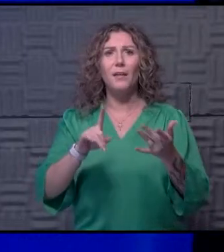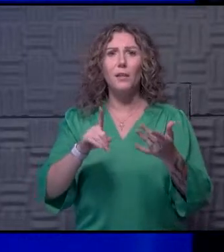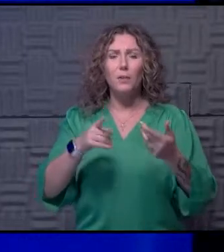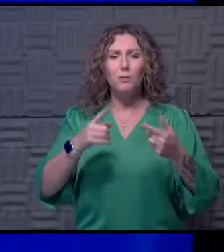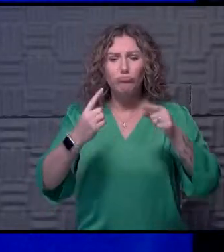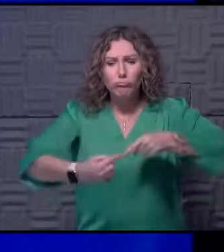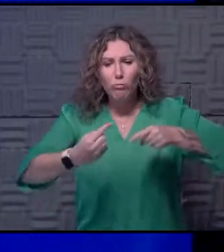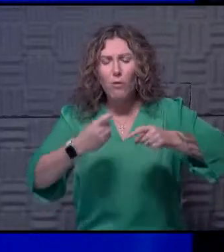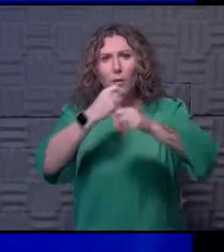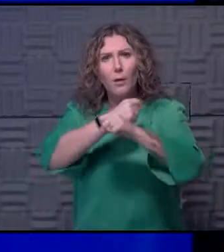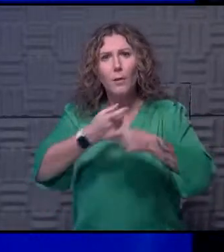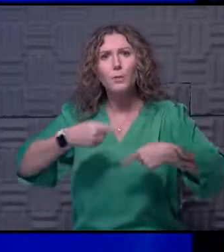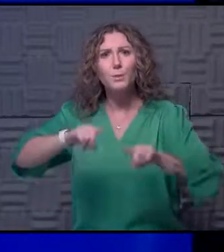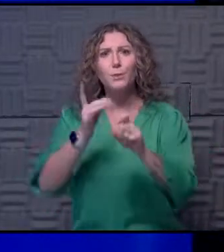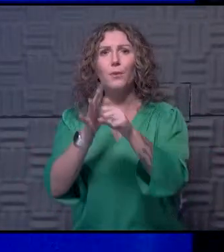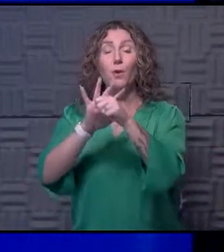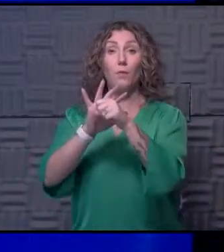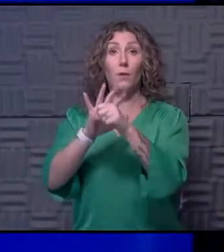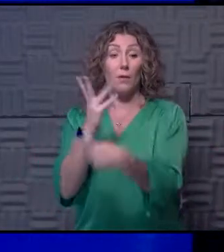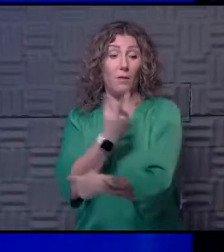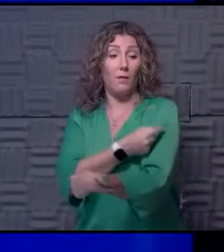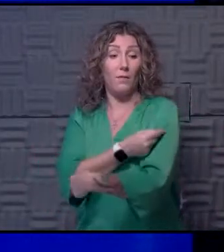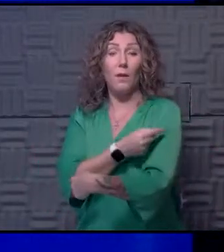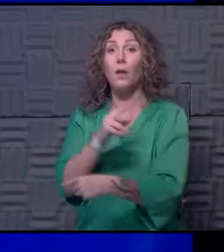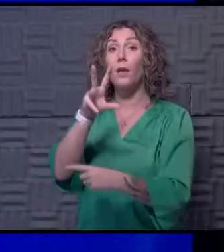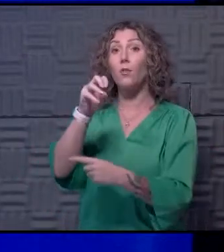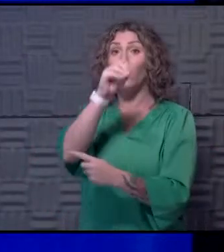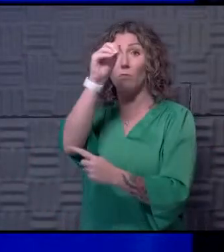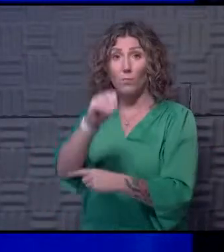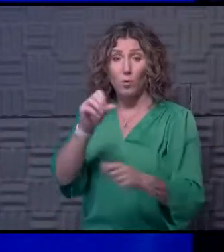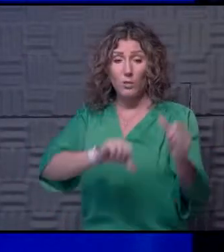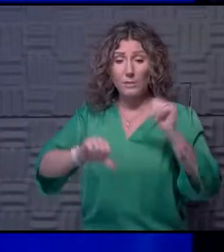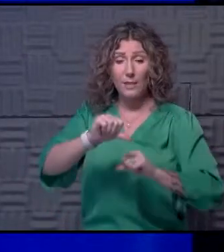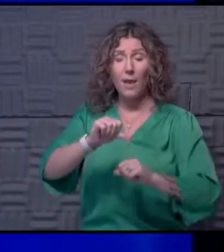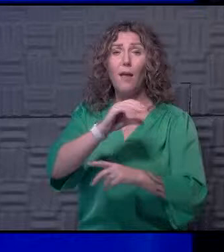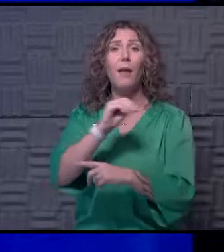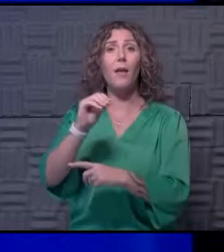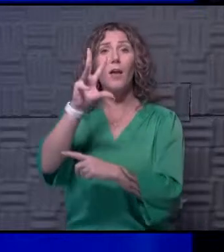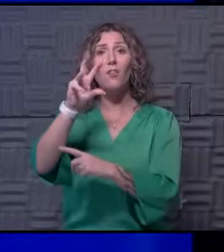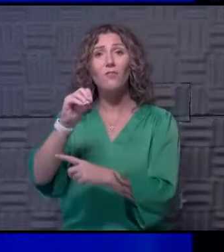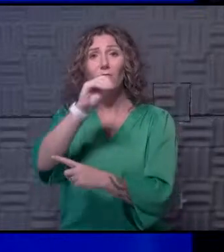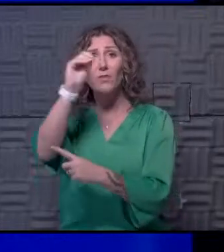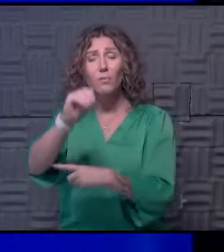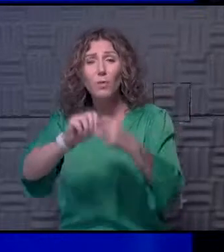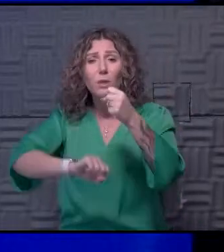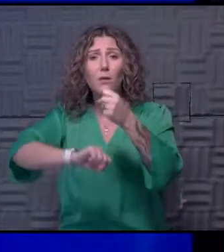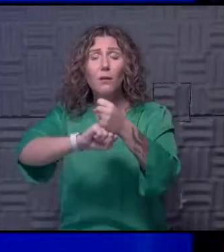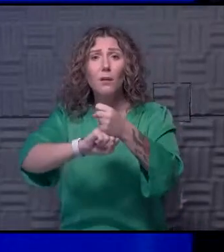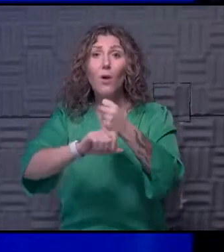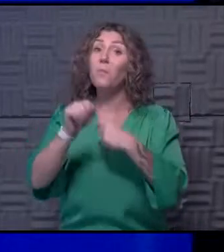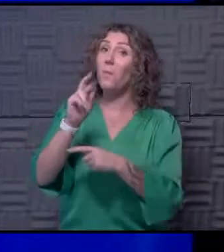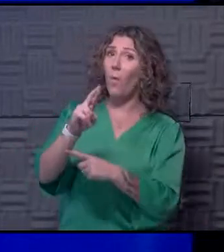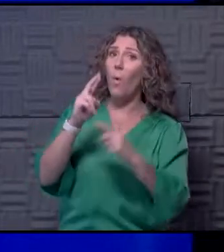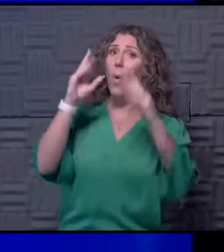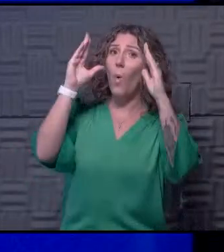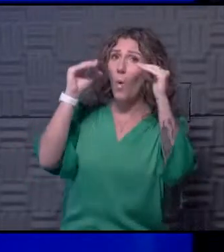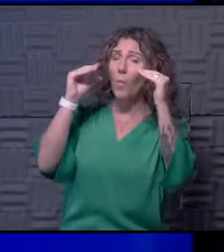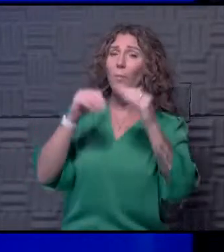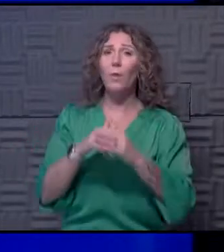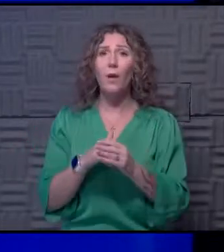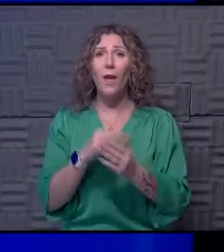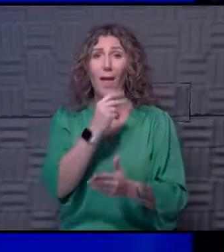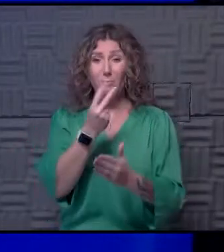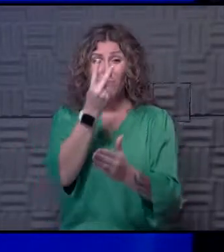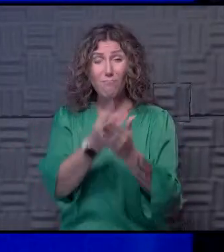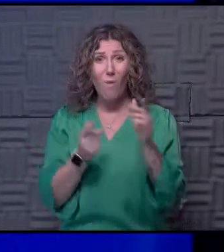COVID, vaccination is 50% science and 50% pep rally or hope. And both